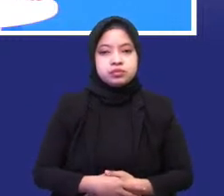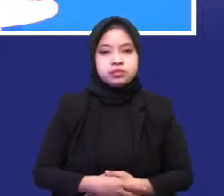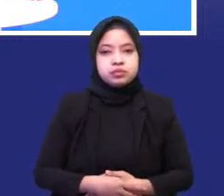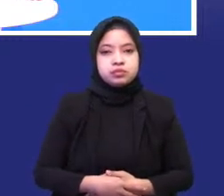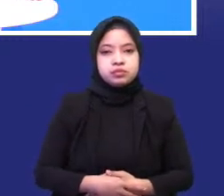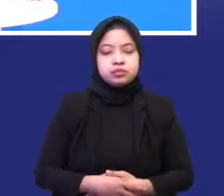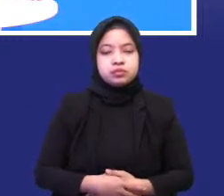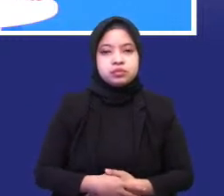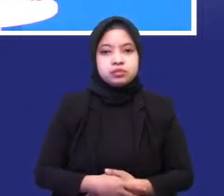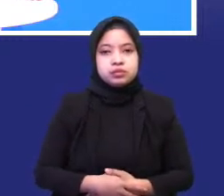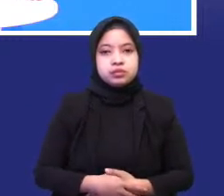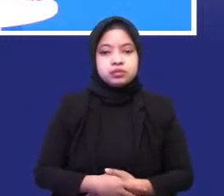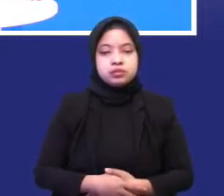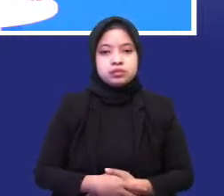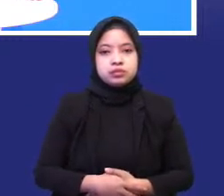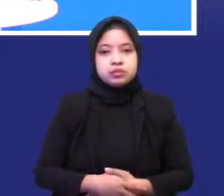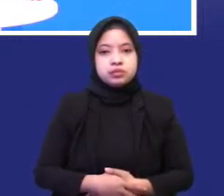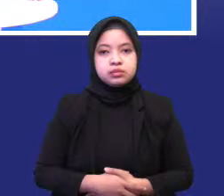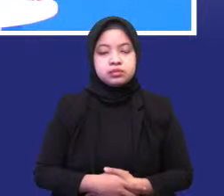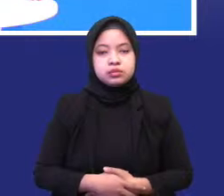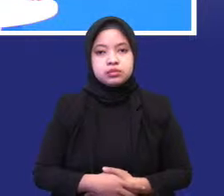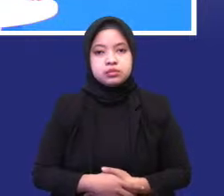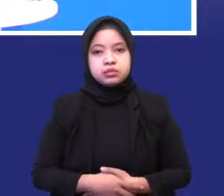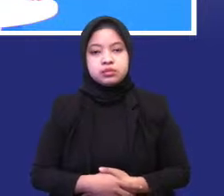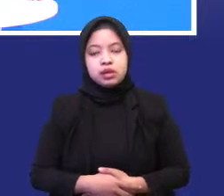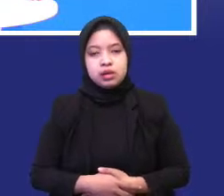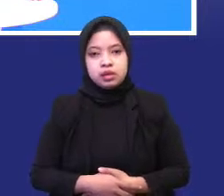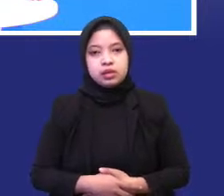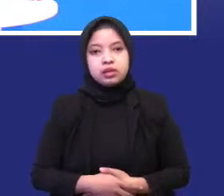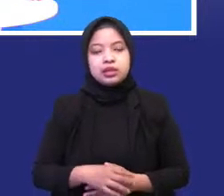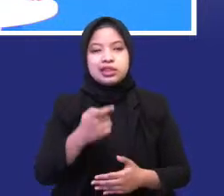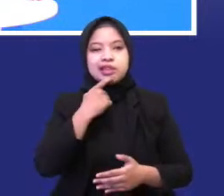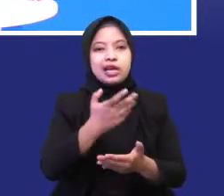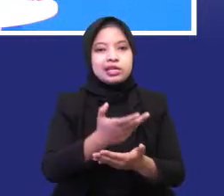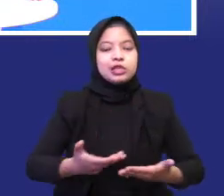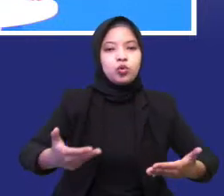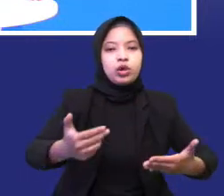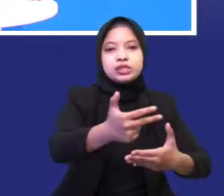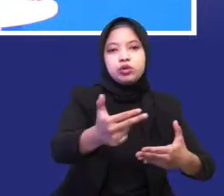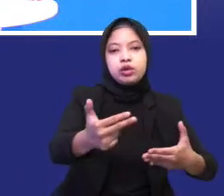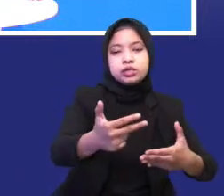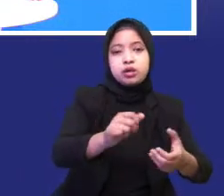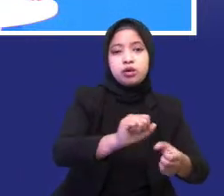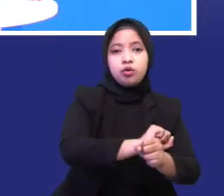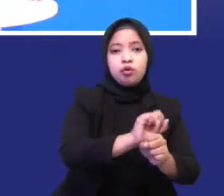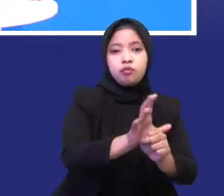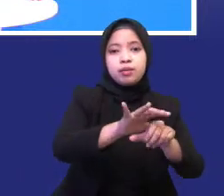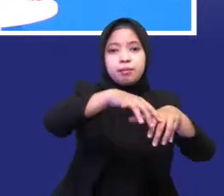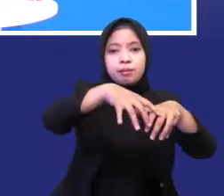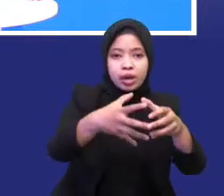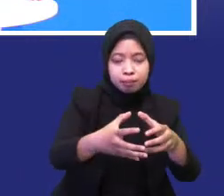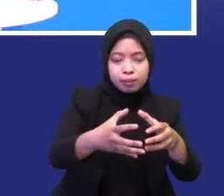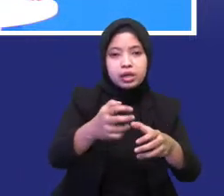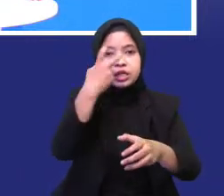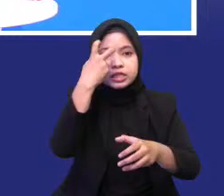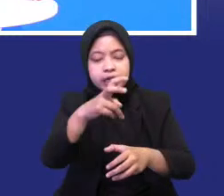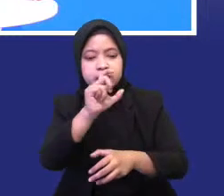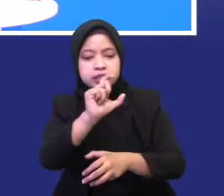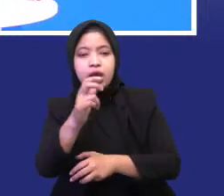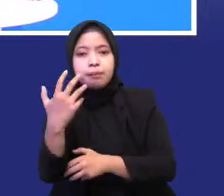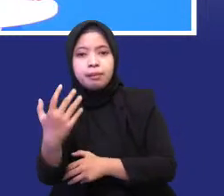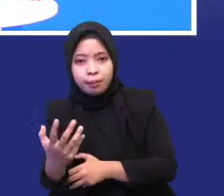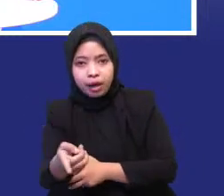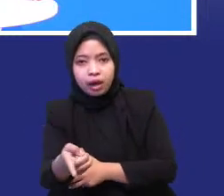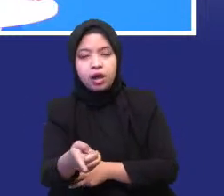get visas, obviously partly linked to the pandemic situation, but we have been checking with various